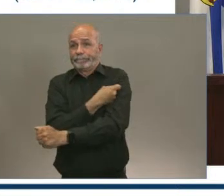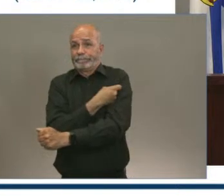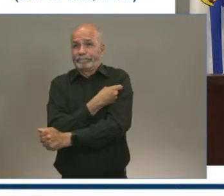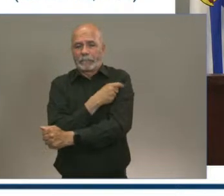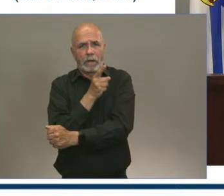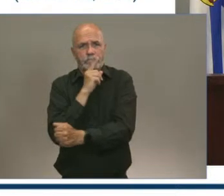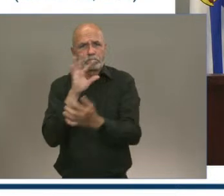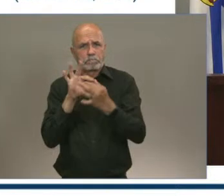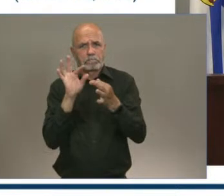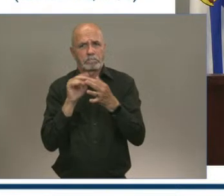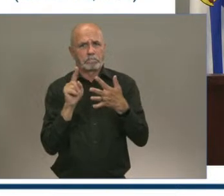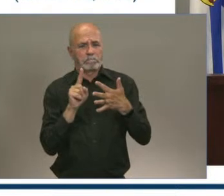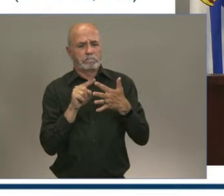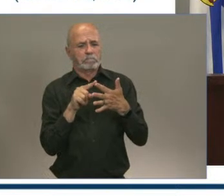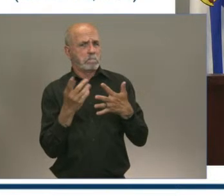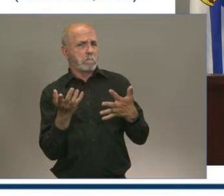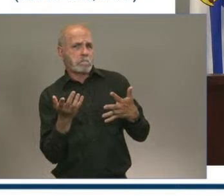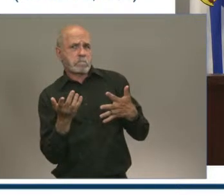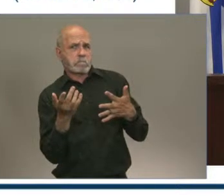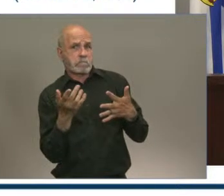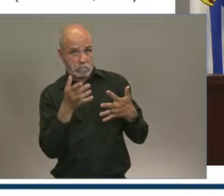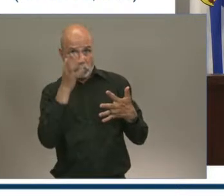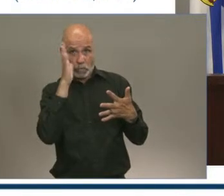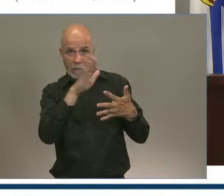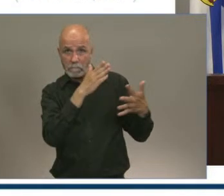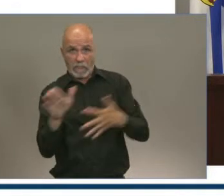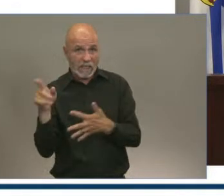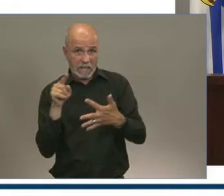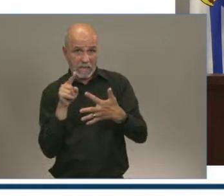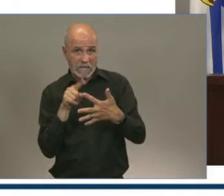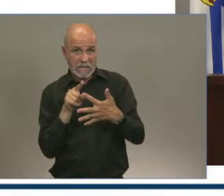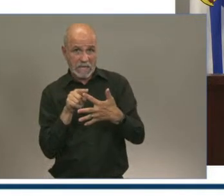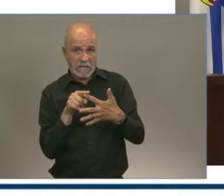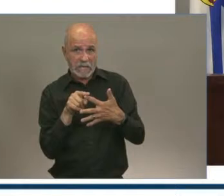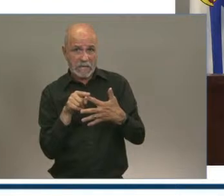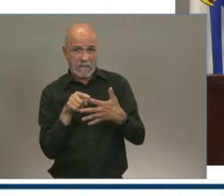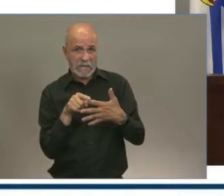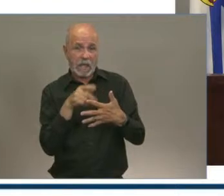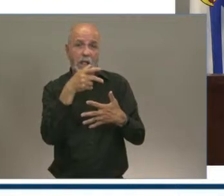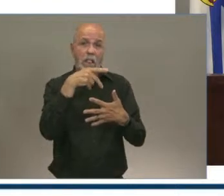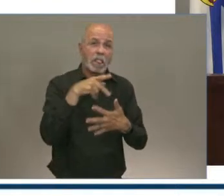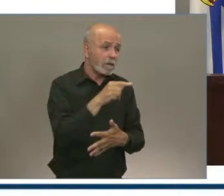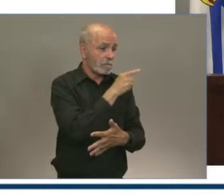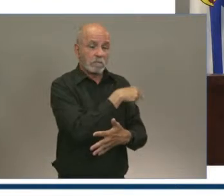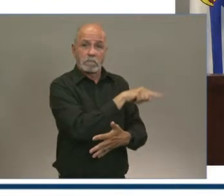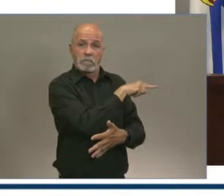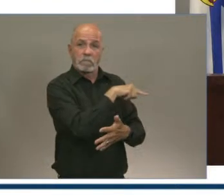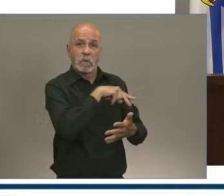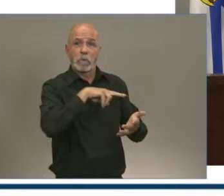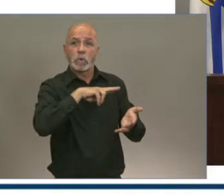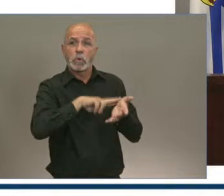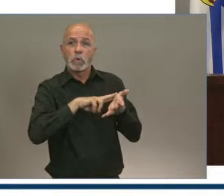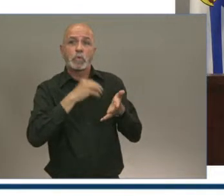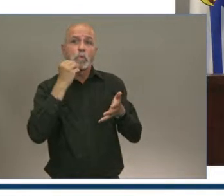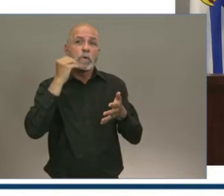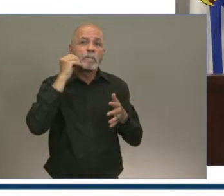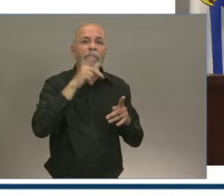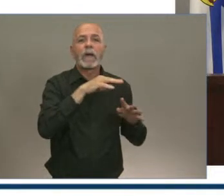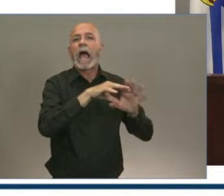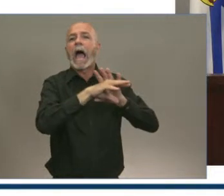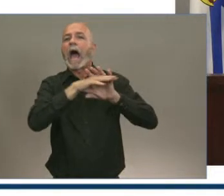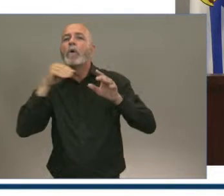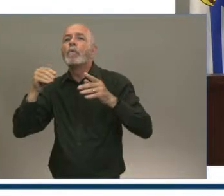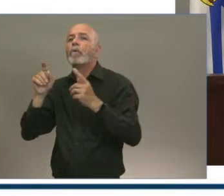any plans to expand their ability to leave the nursing home,